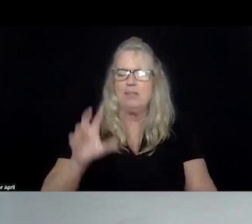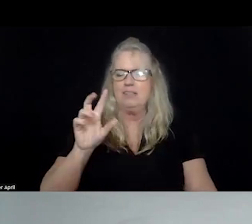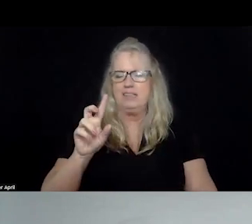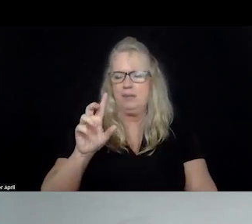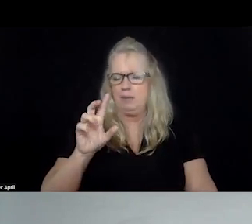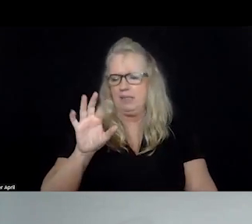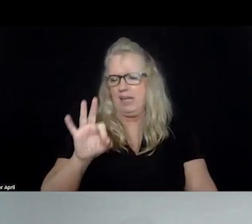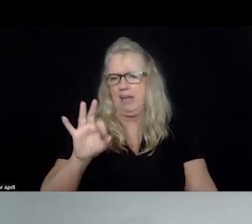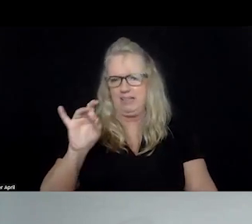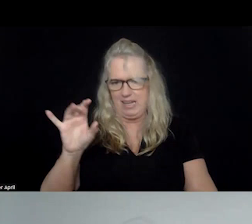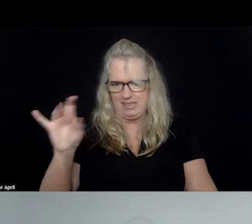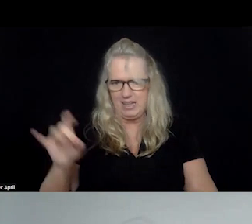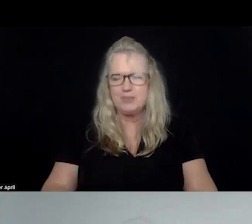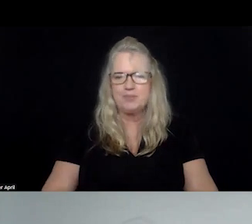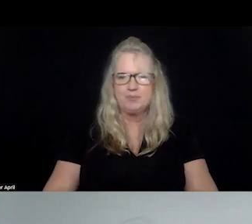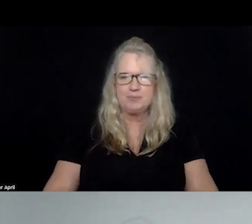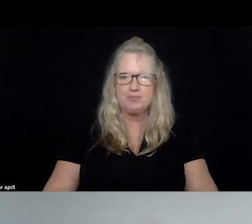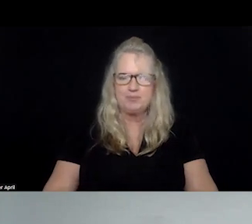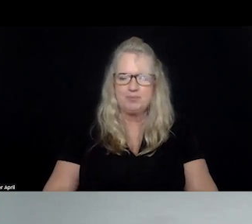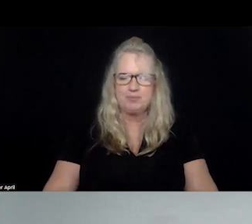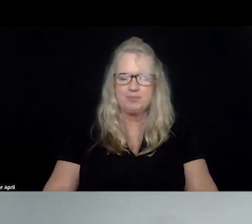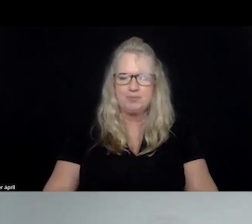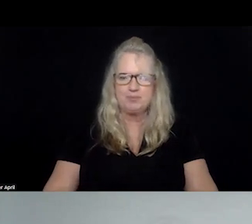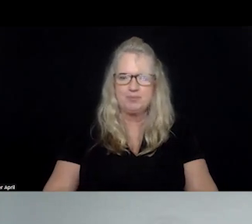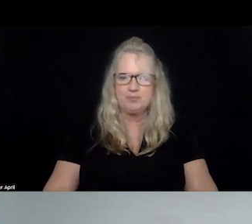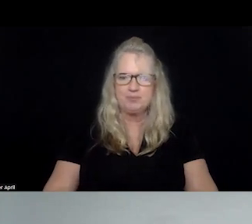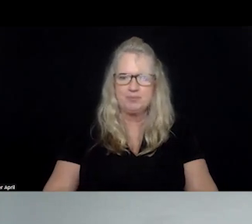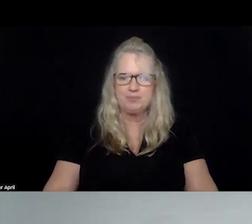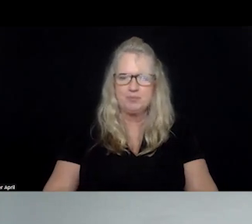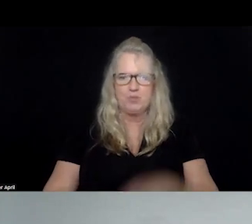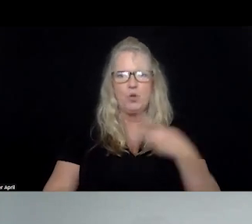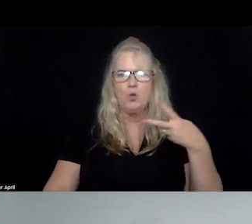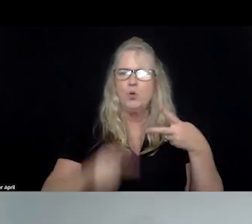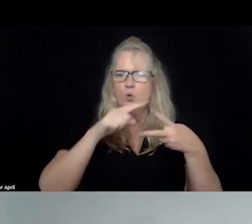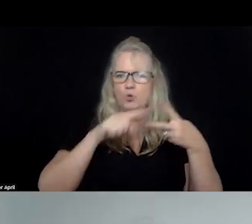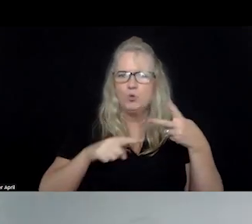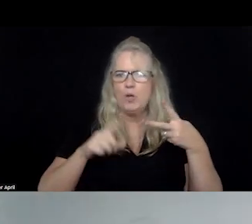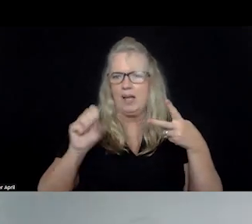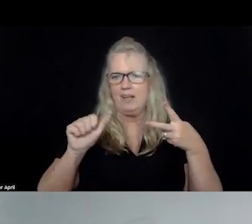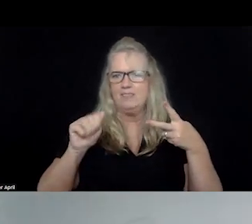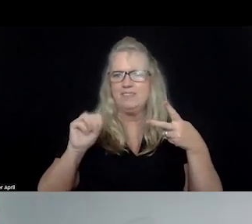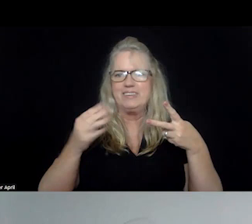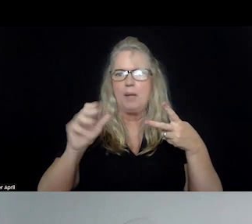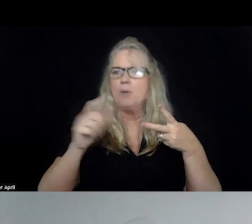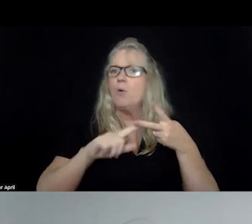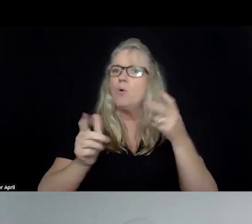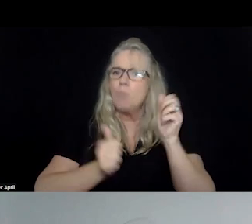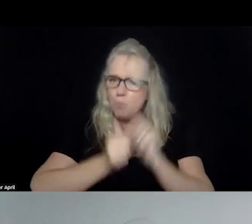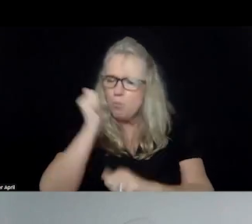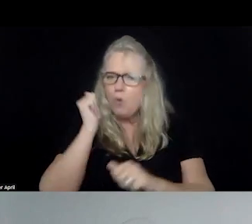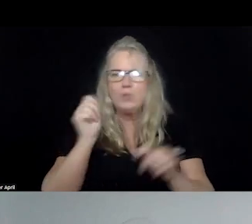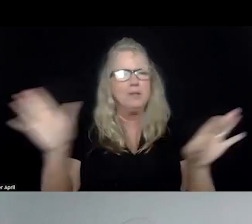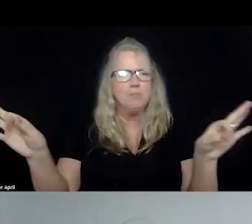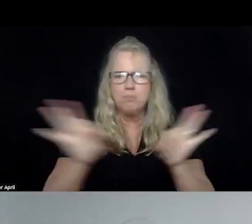988. I mean, these are two of SAMHSA's most important initiatives, and